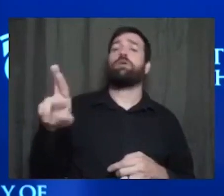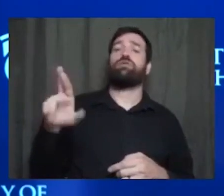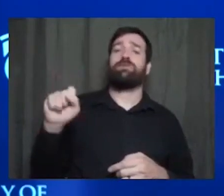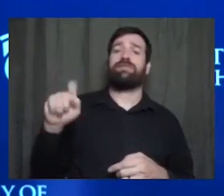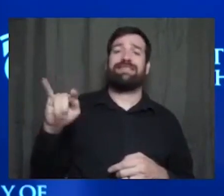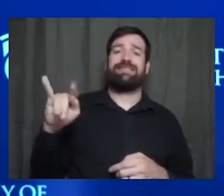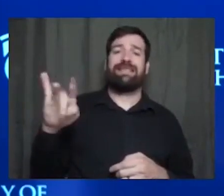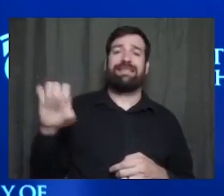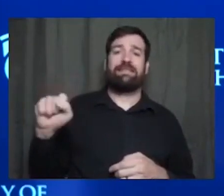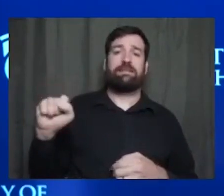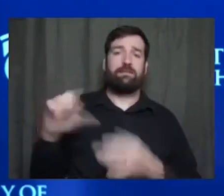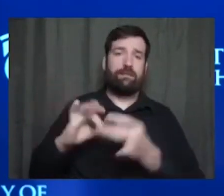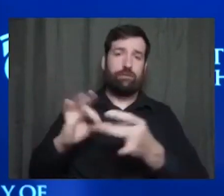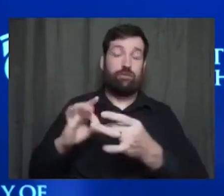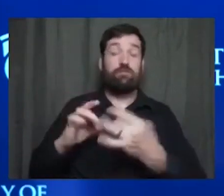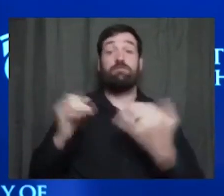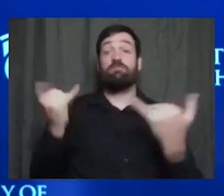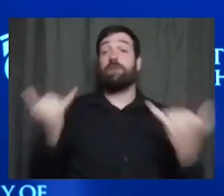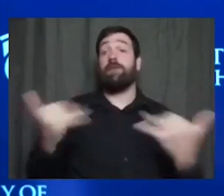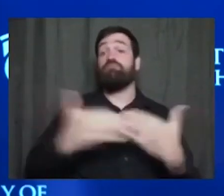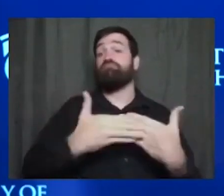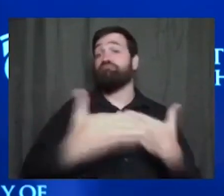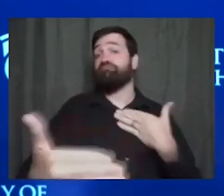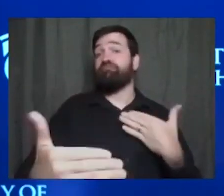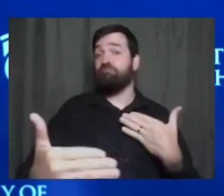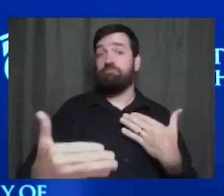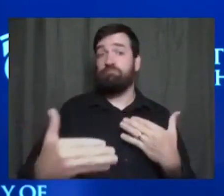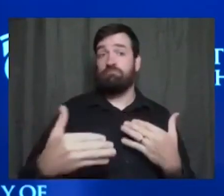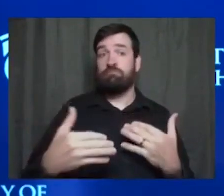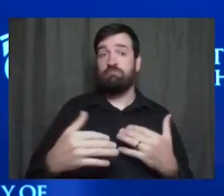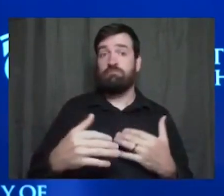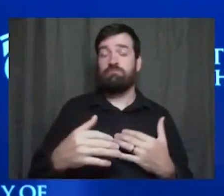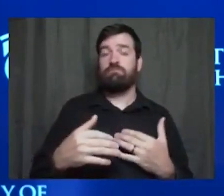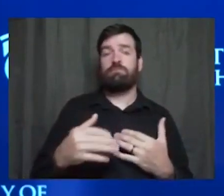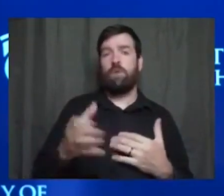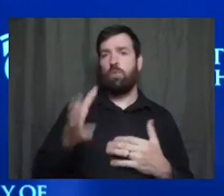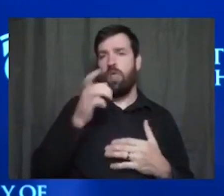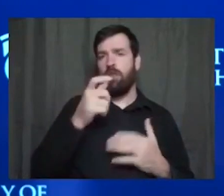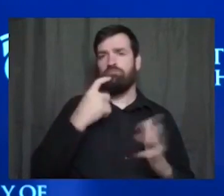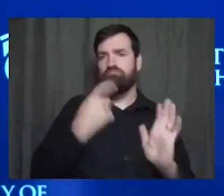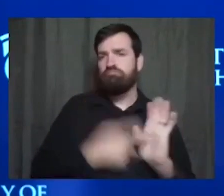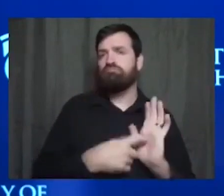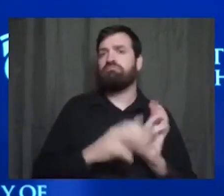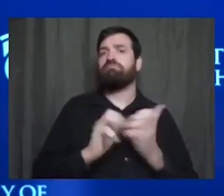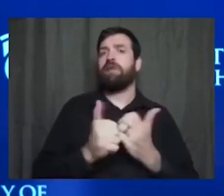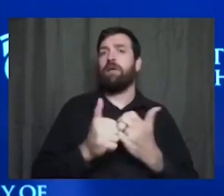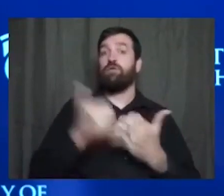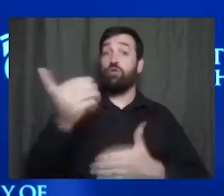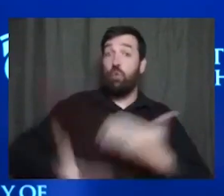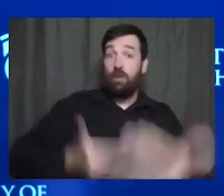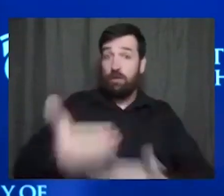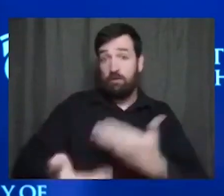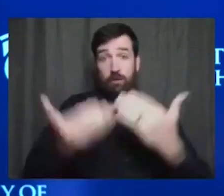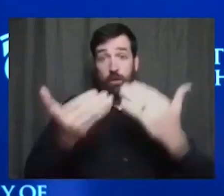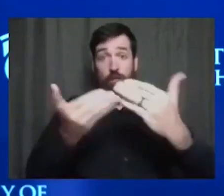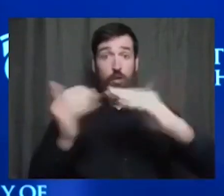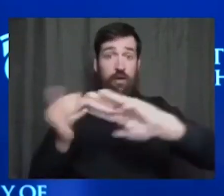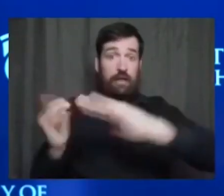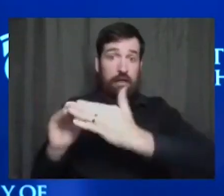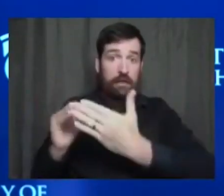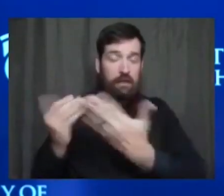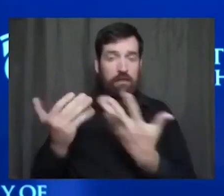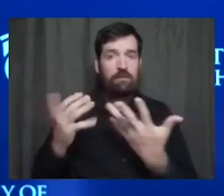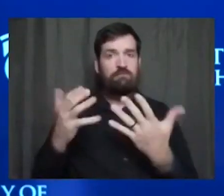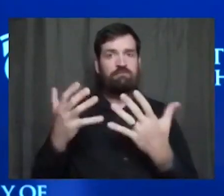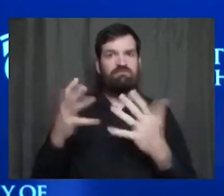think moving forward, what is going to be the bellwether of how we are doing as a community, as a nation, is going to be the hospitalization rate. We